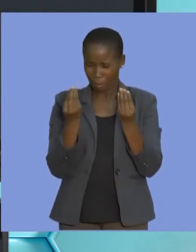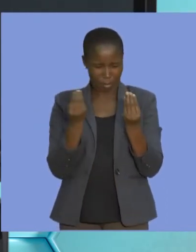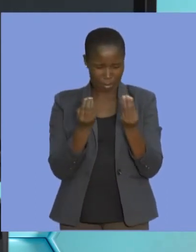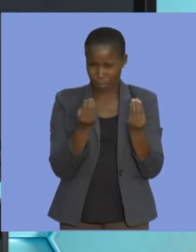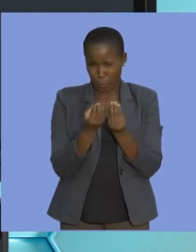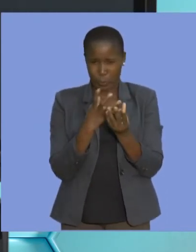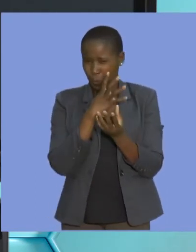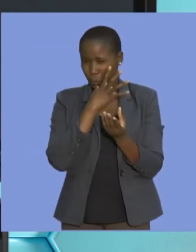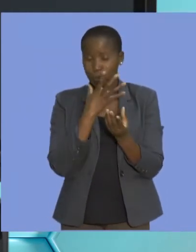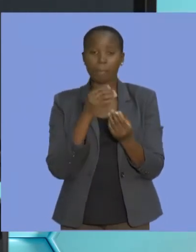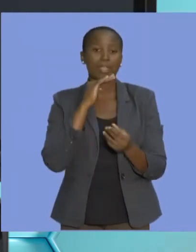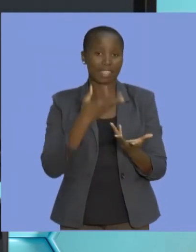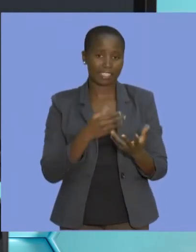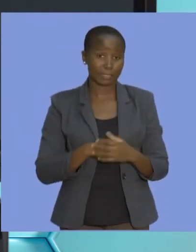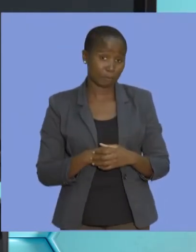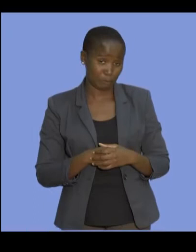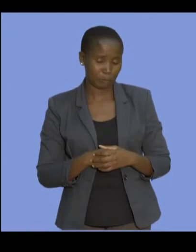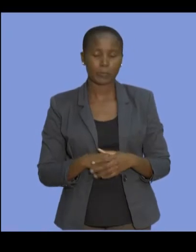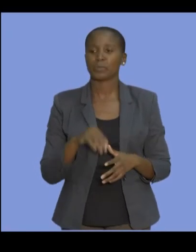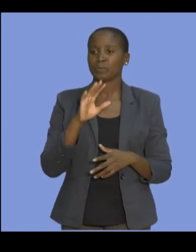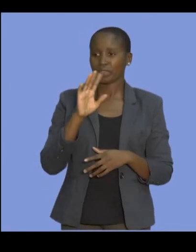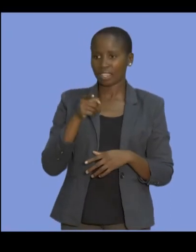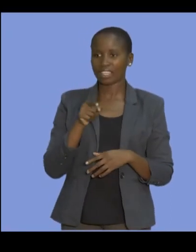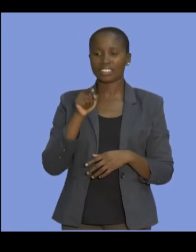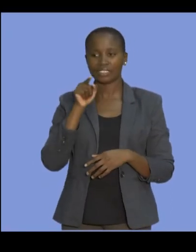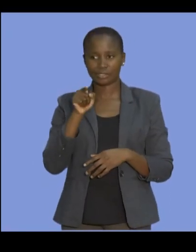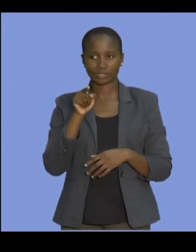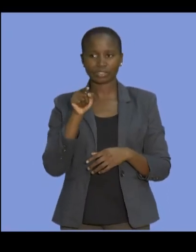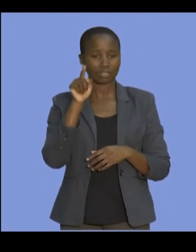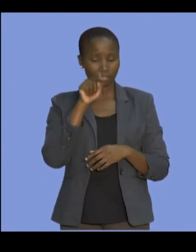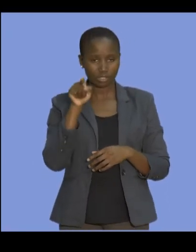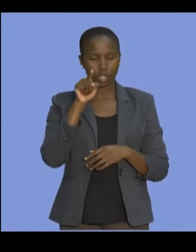values. And this is the mean.